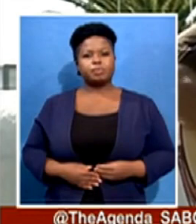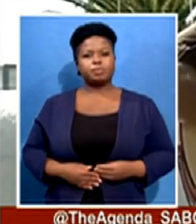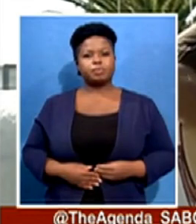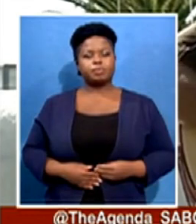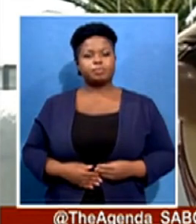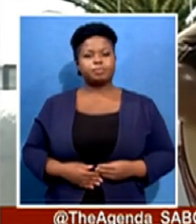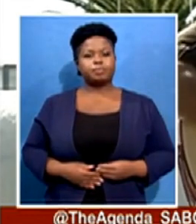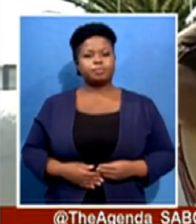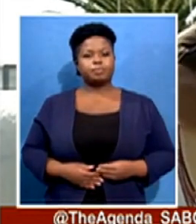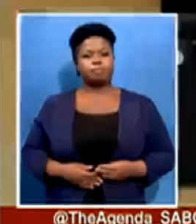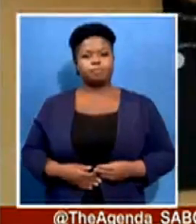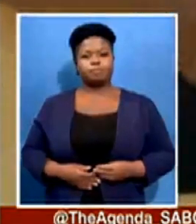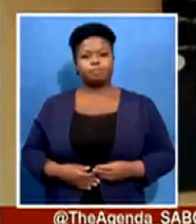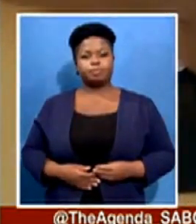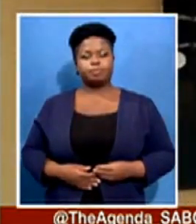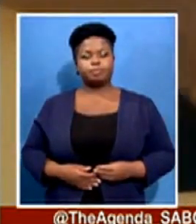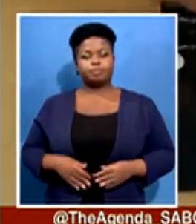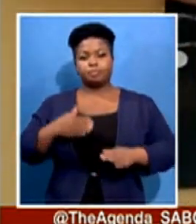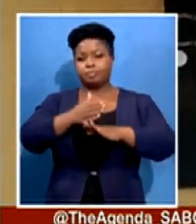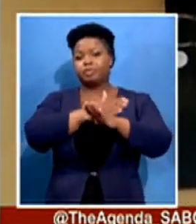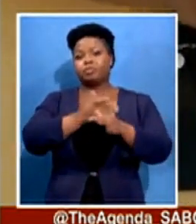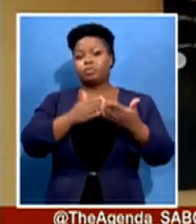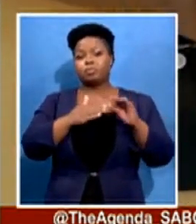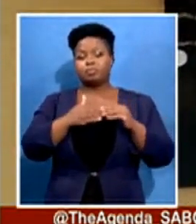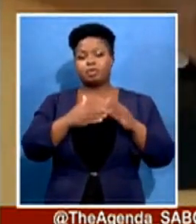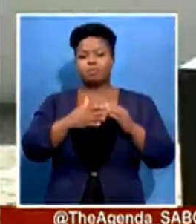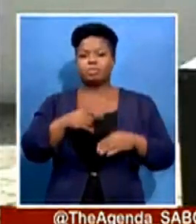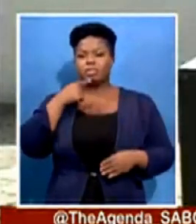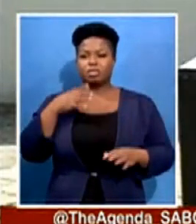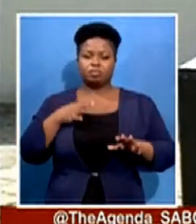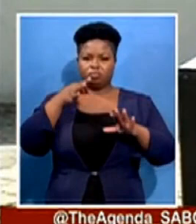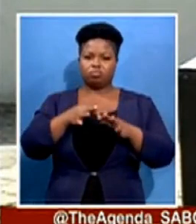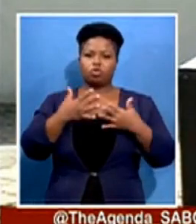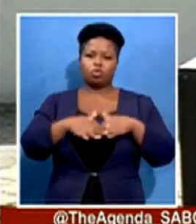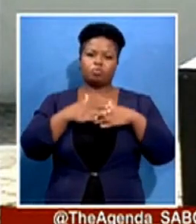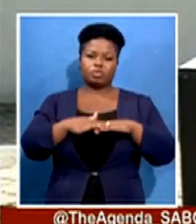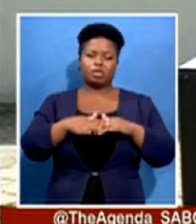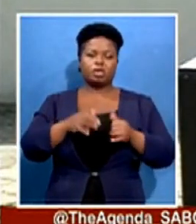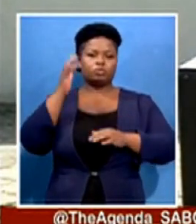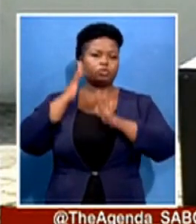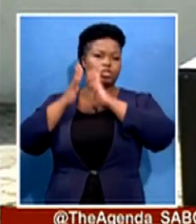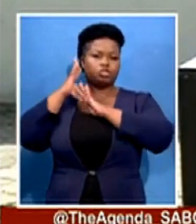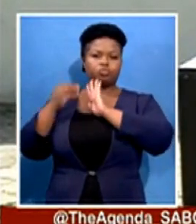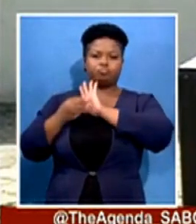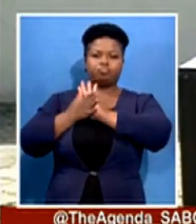Former residents have been encouraged to contribute to the website to preserve their history. Vanessa Puna, SABC News, Simonstown.